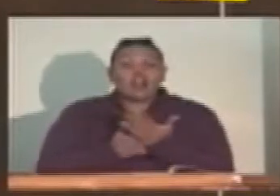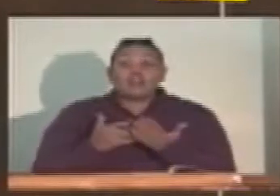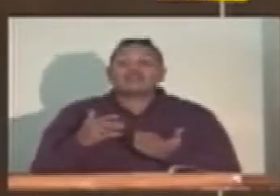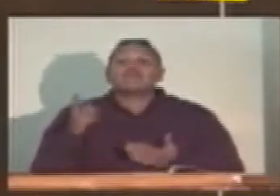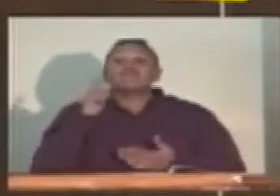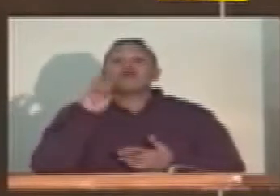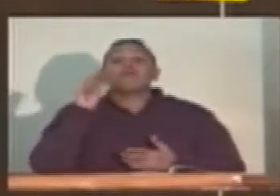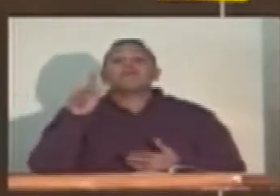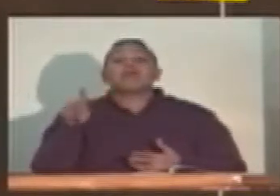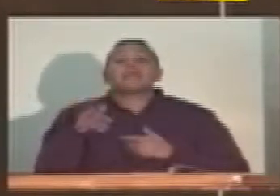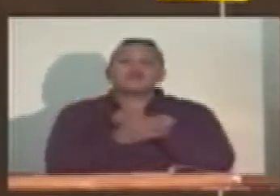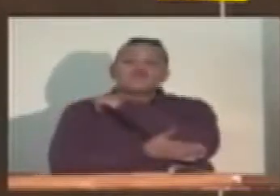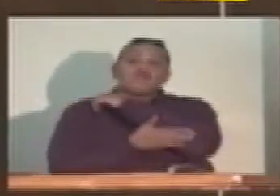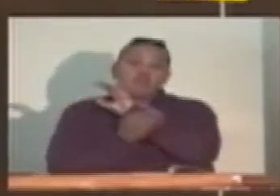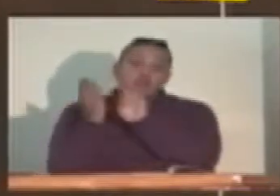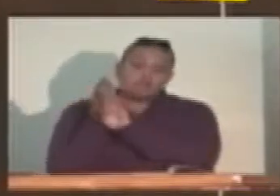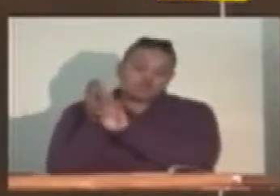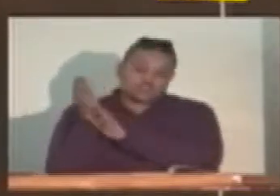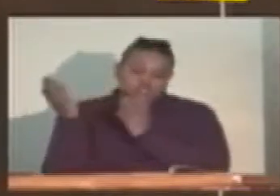Rural Bus Service.